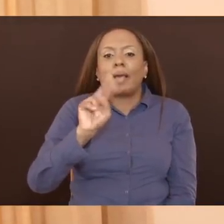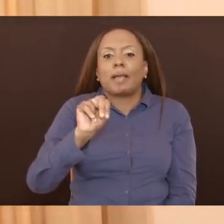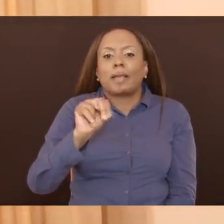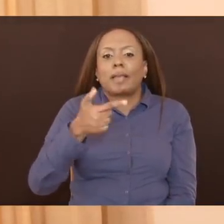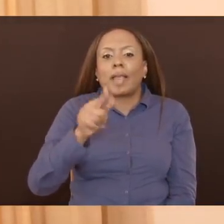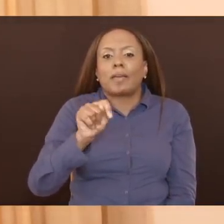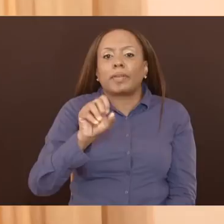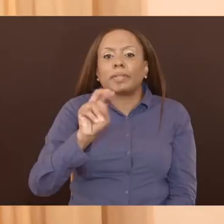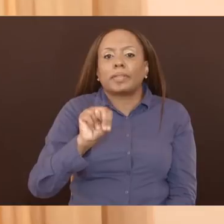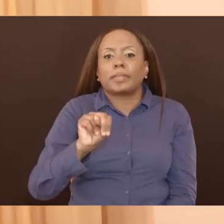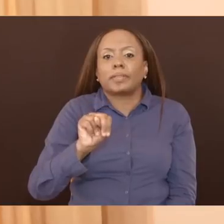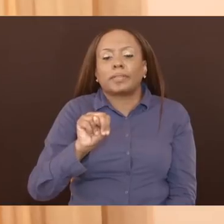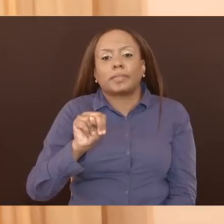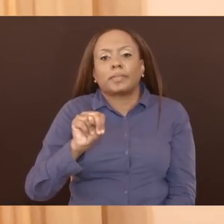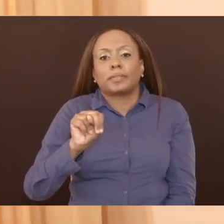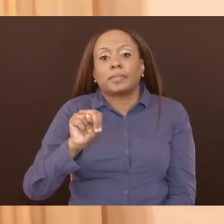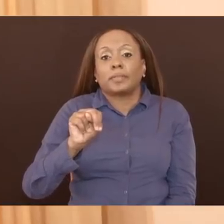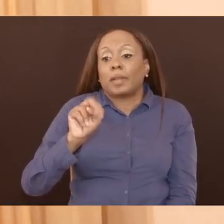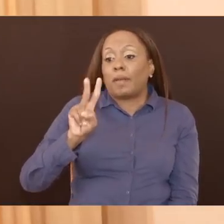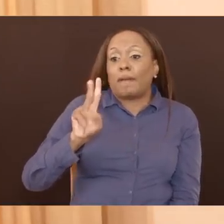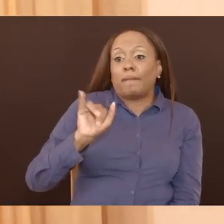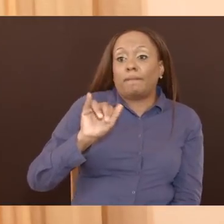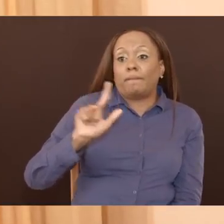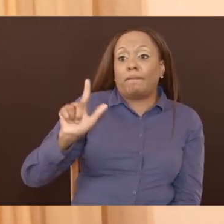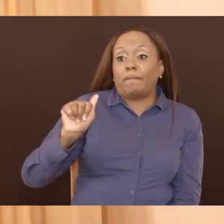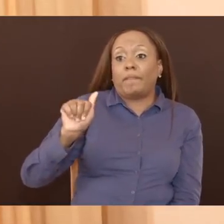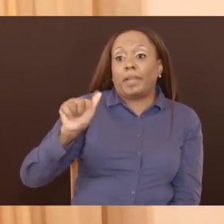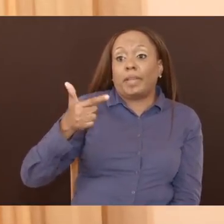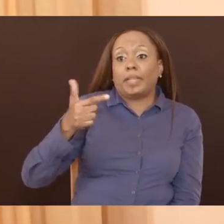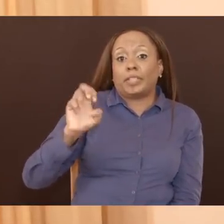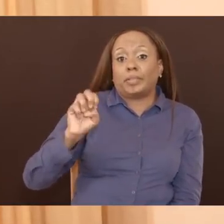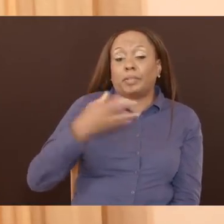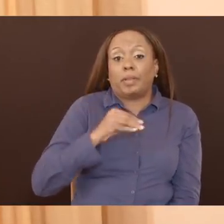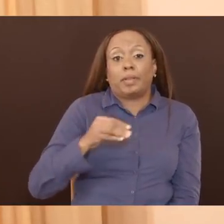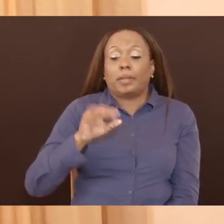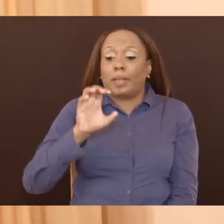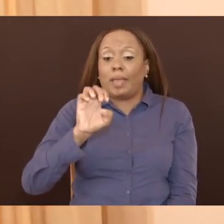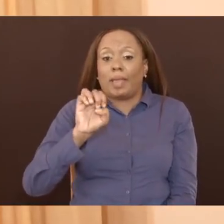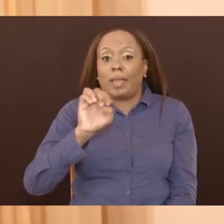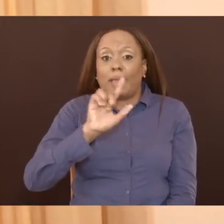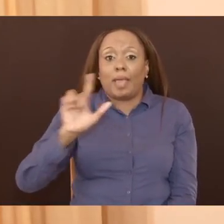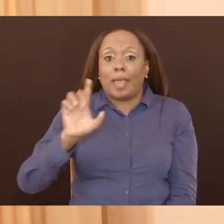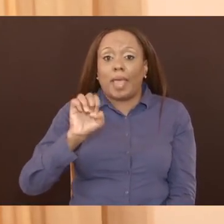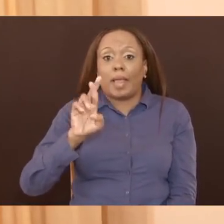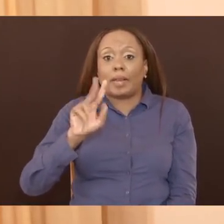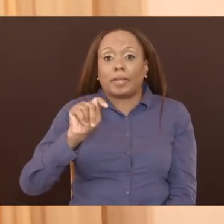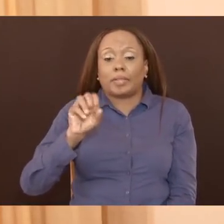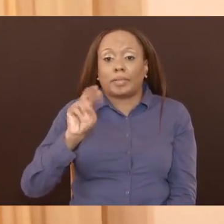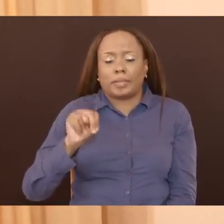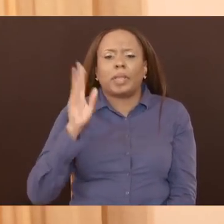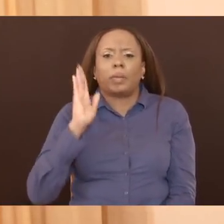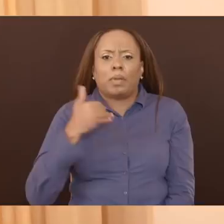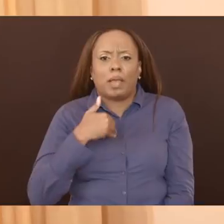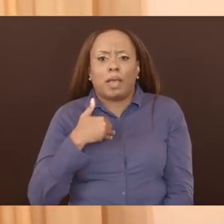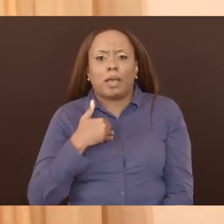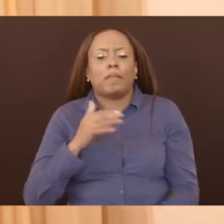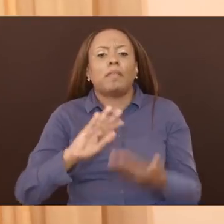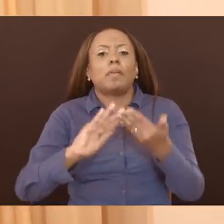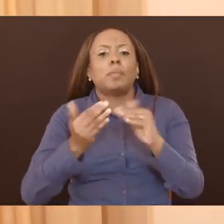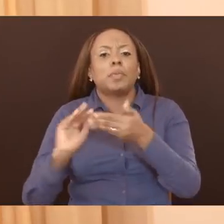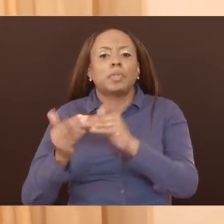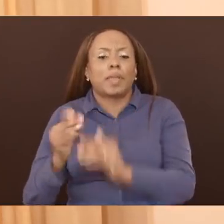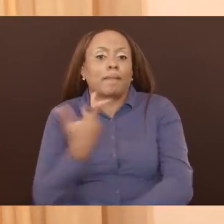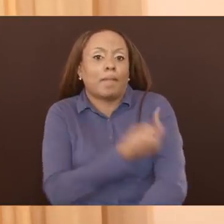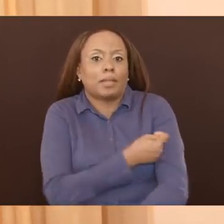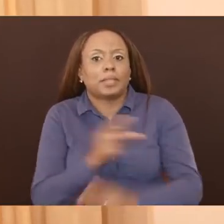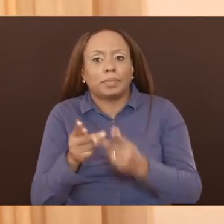on. But what we have agreed is that we must have community vaccine stations. The Minister of Health this morning